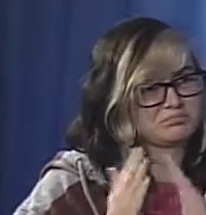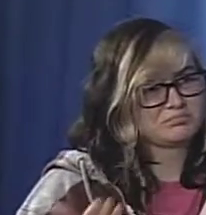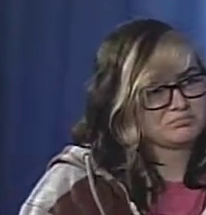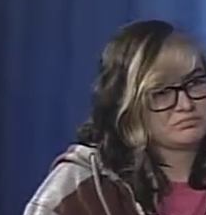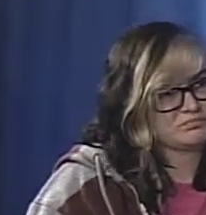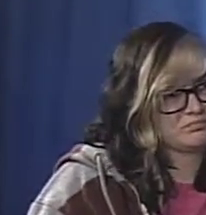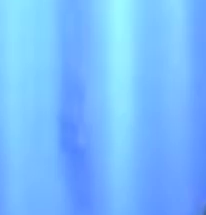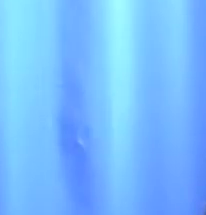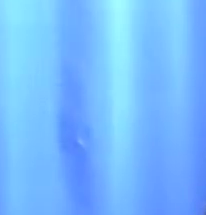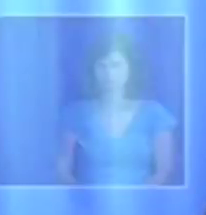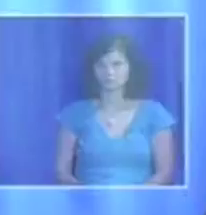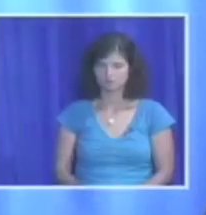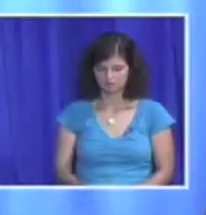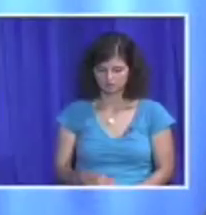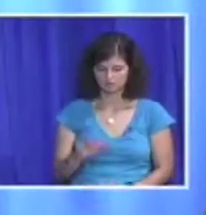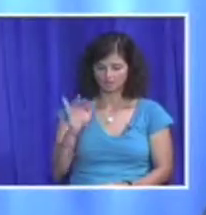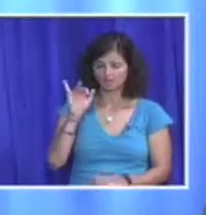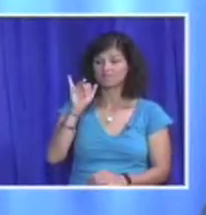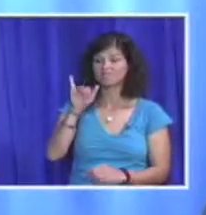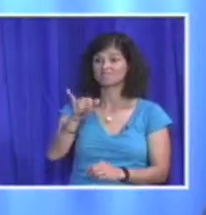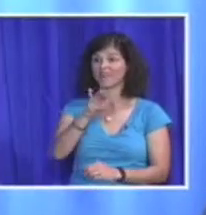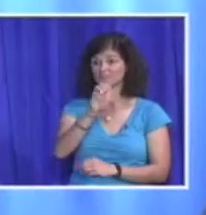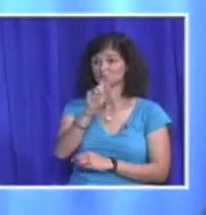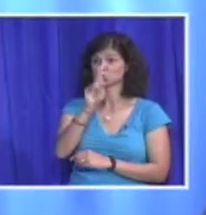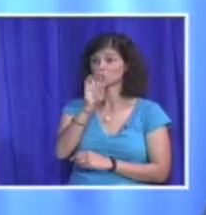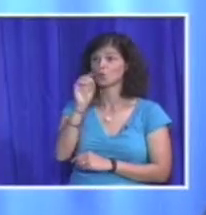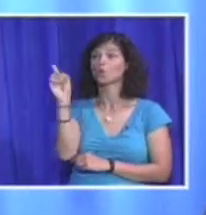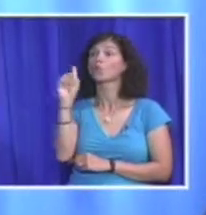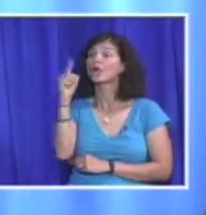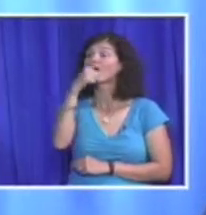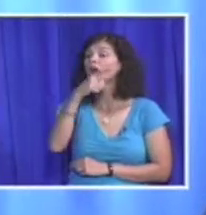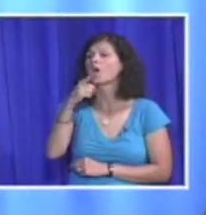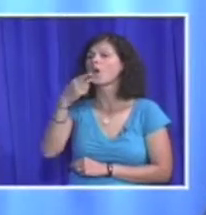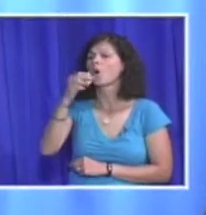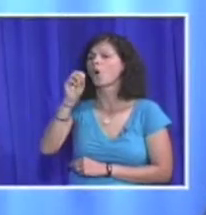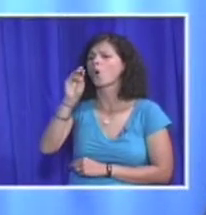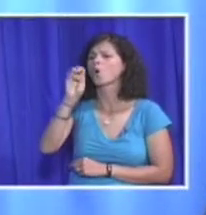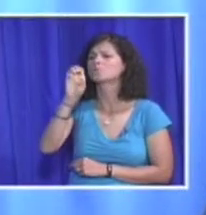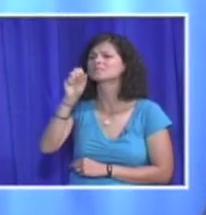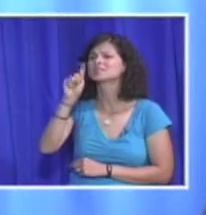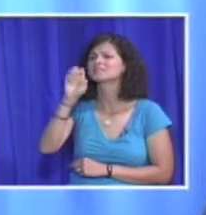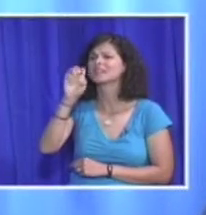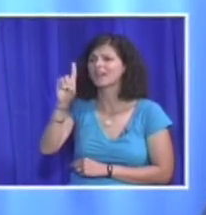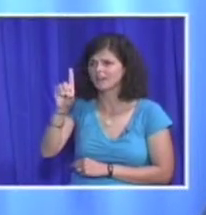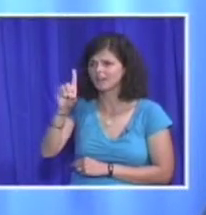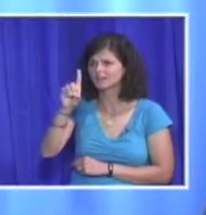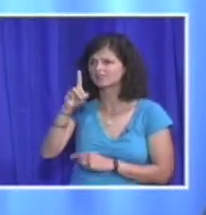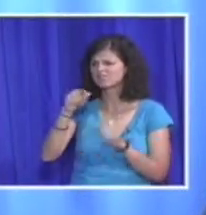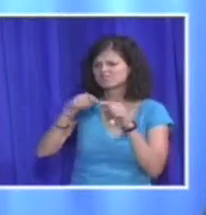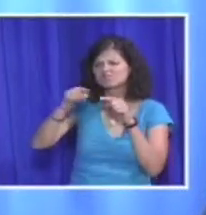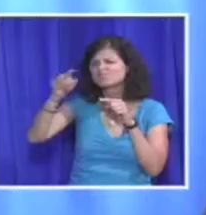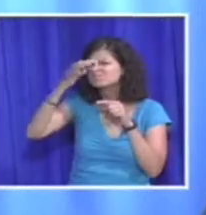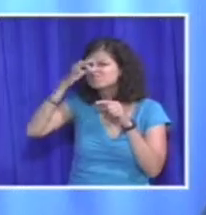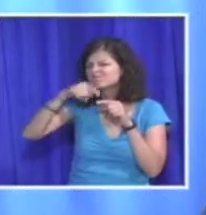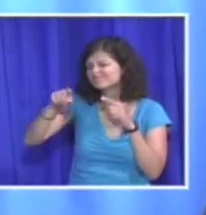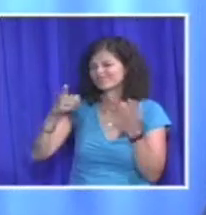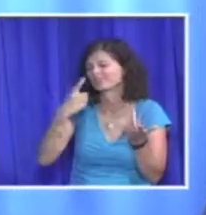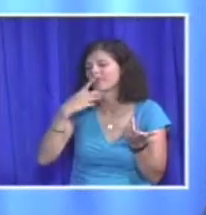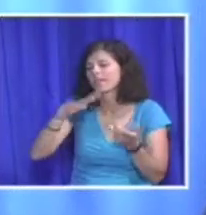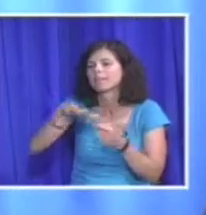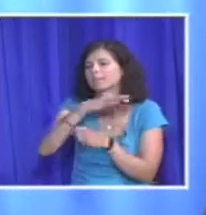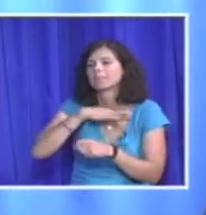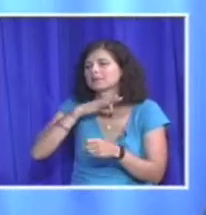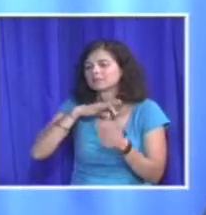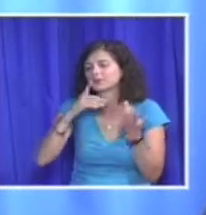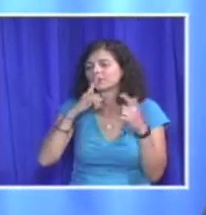So the studio actually is in Homestead. Uh, it's right up the street from Braddock. Same. It's all Pittsburgh. It's all